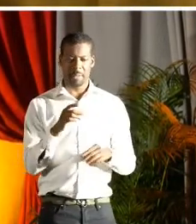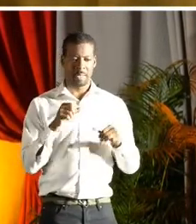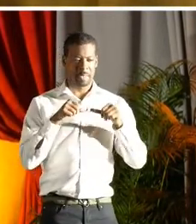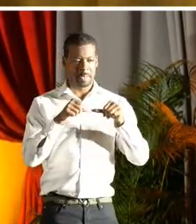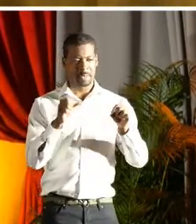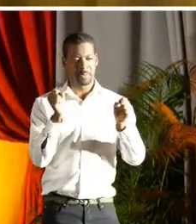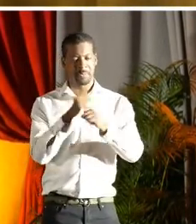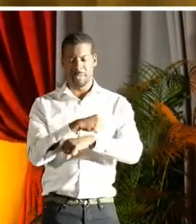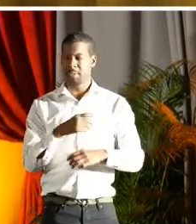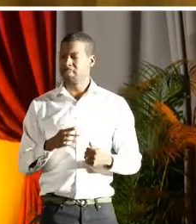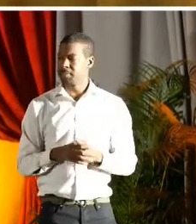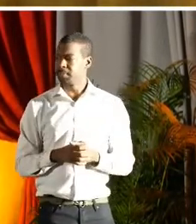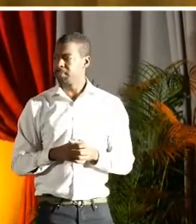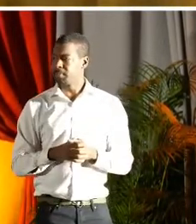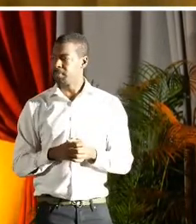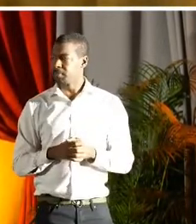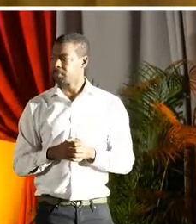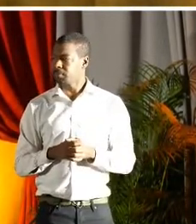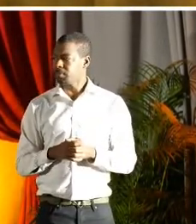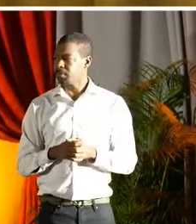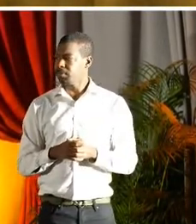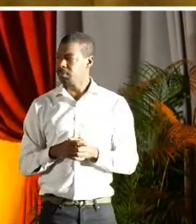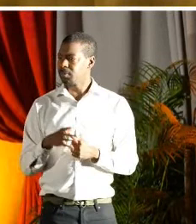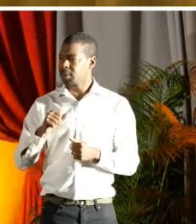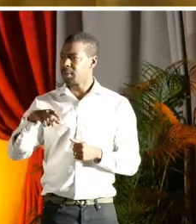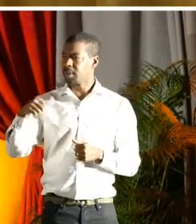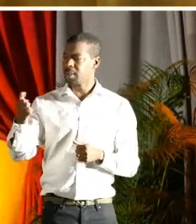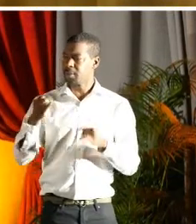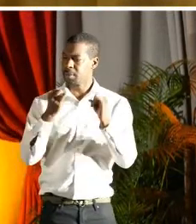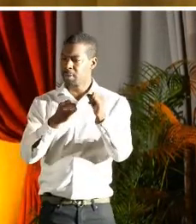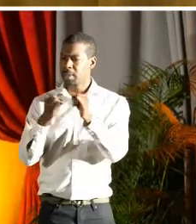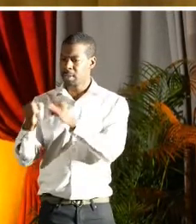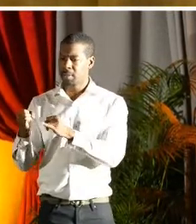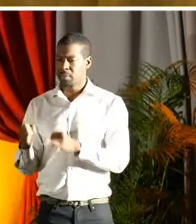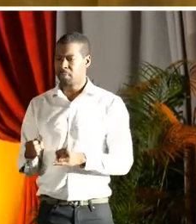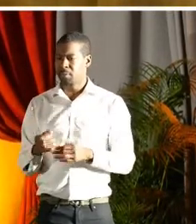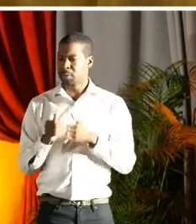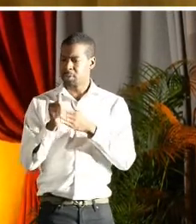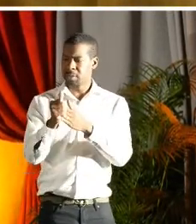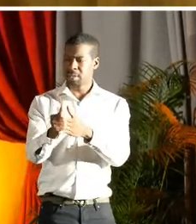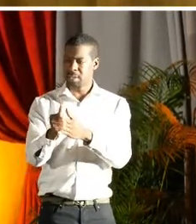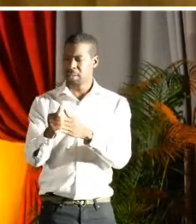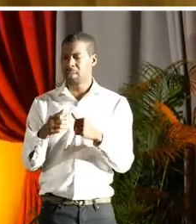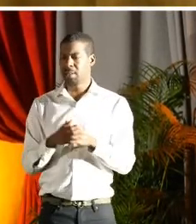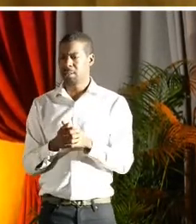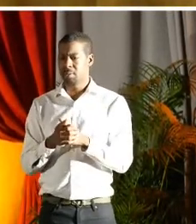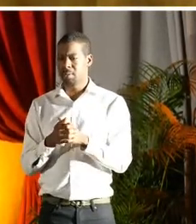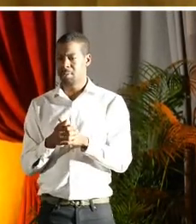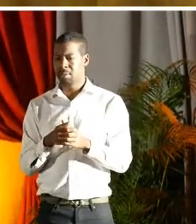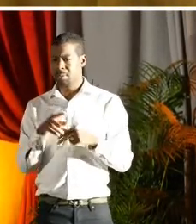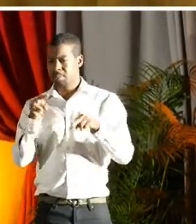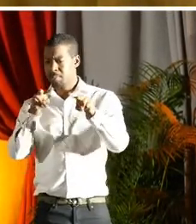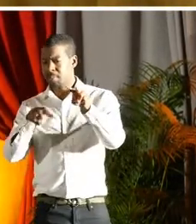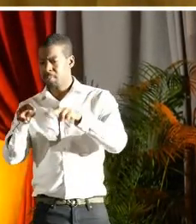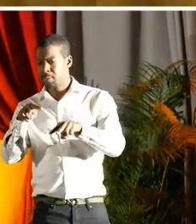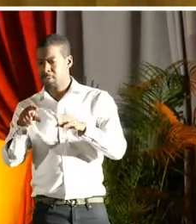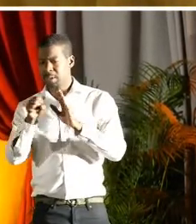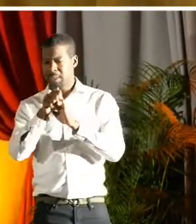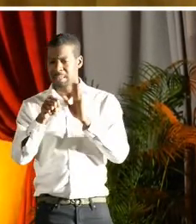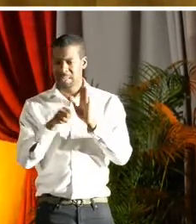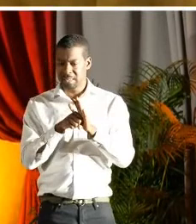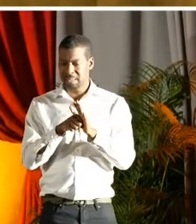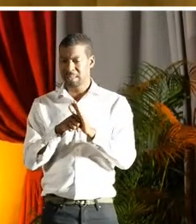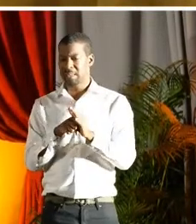fight. That these three individuals, later we learned, was under surveillance by the state